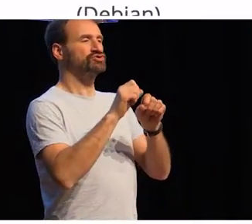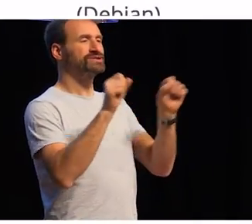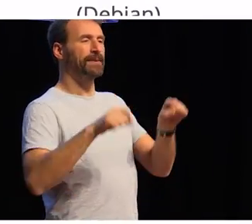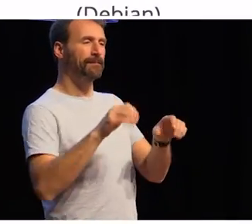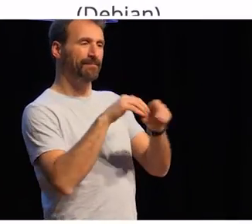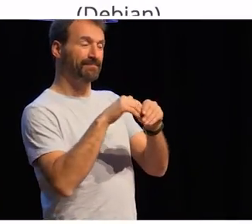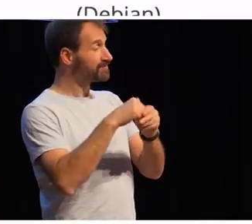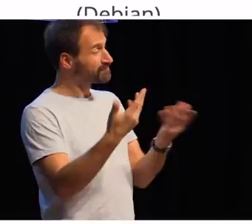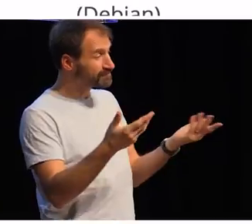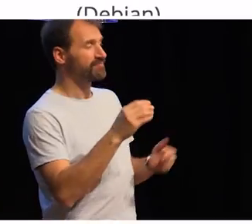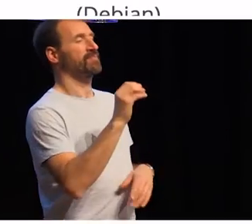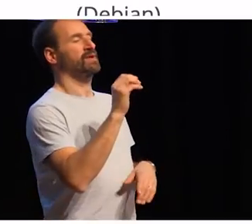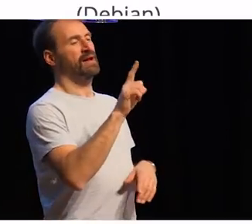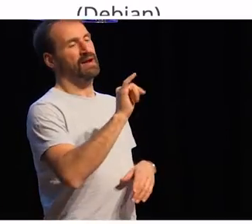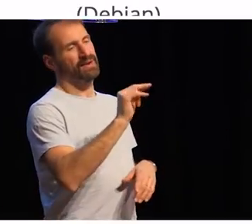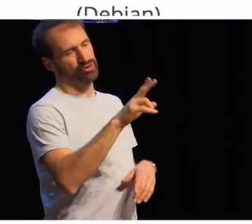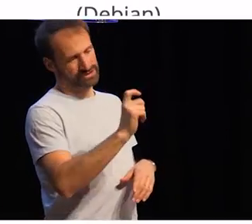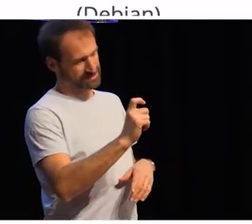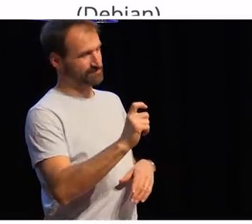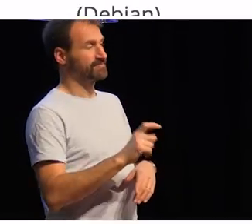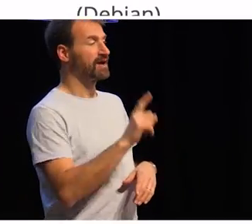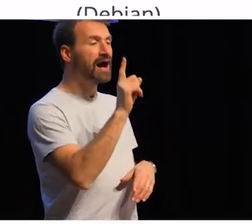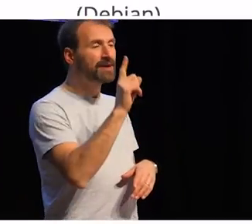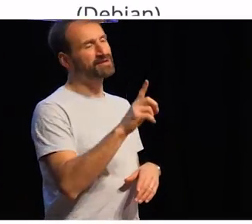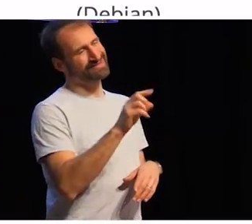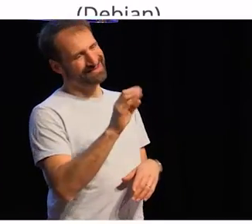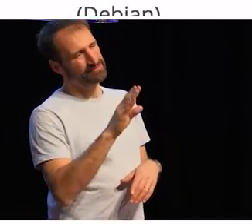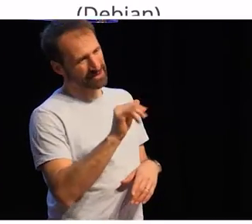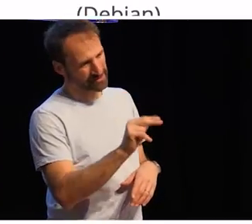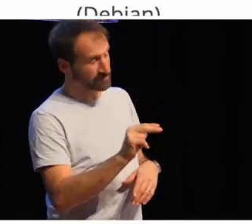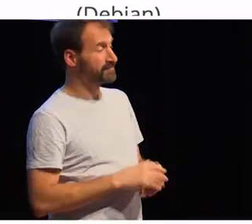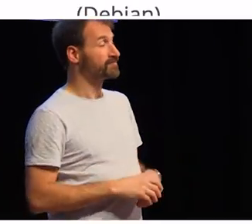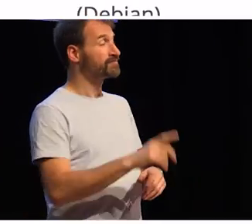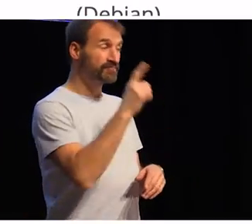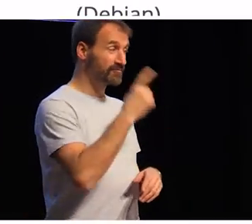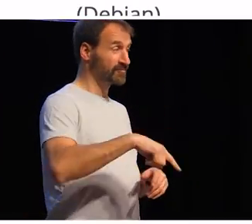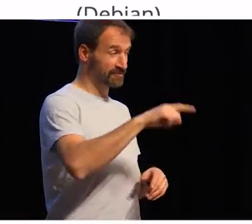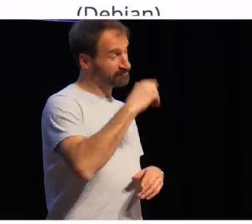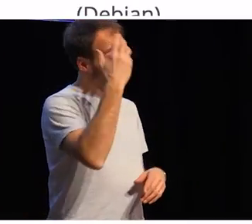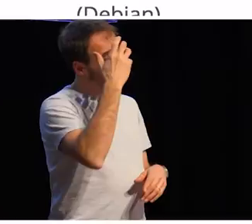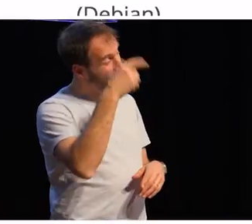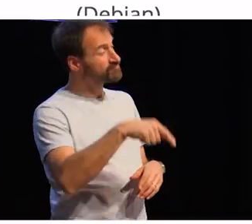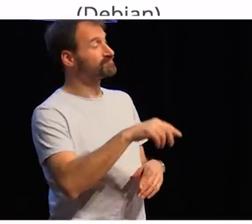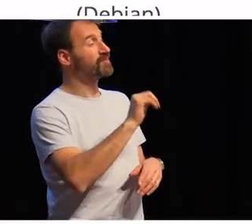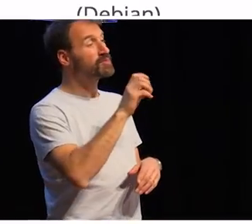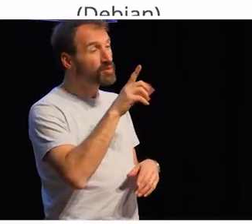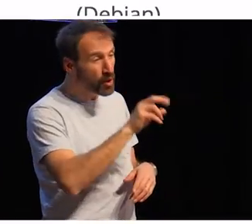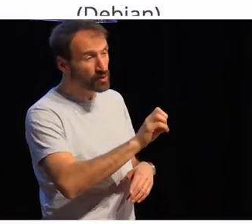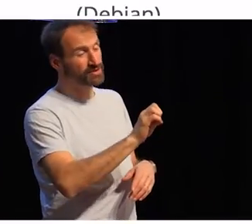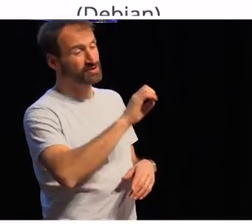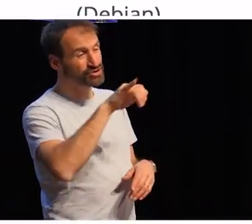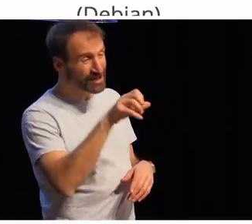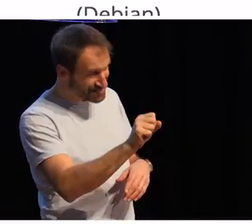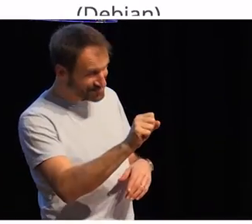It is Node.js, but compiled specifically for ARM or MIPS, running on a tiny